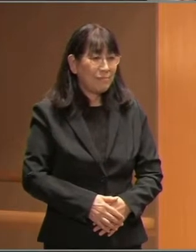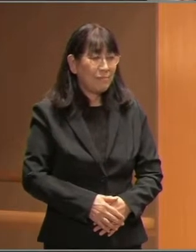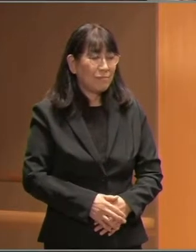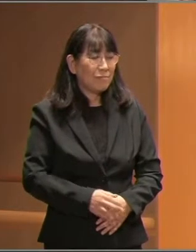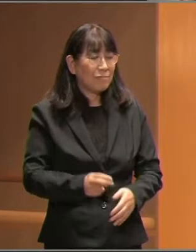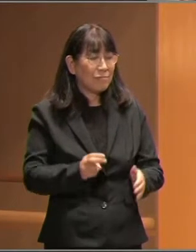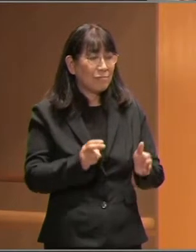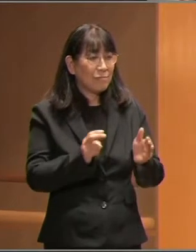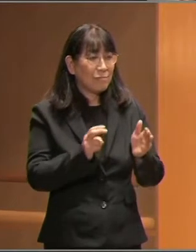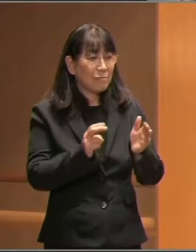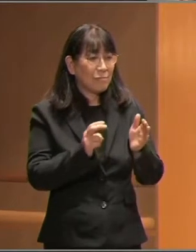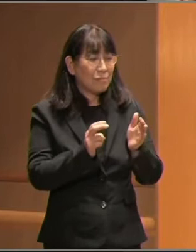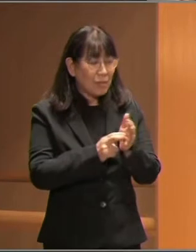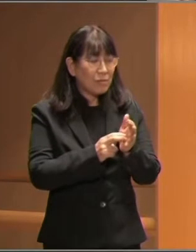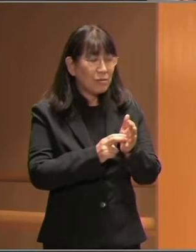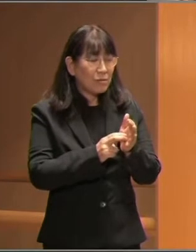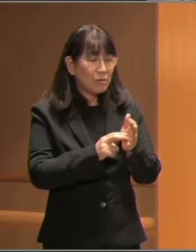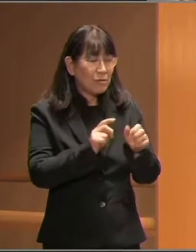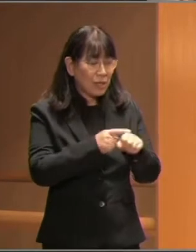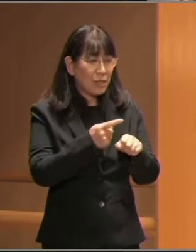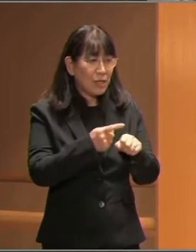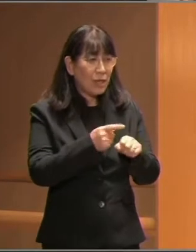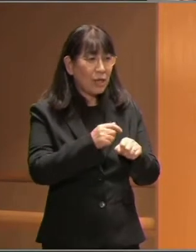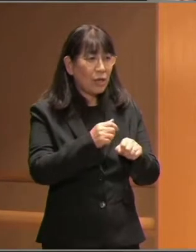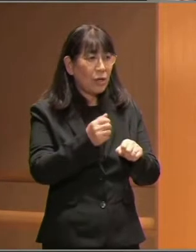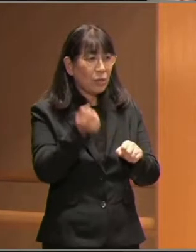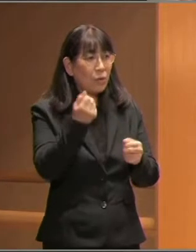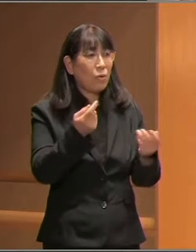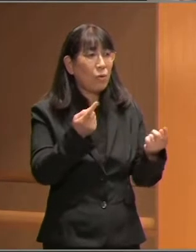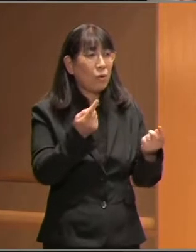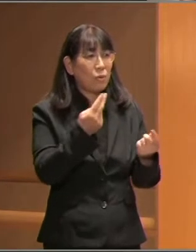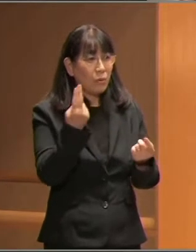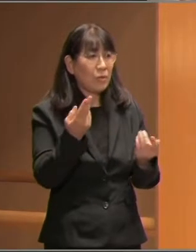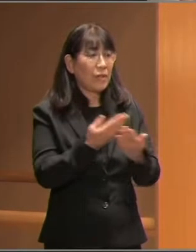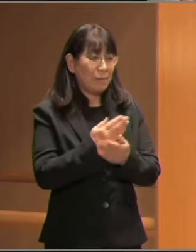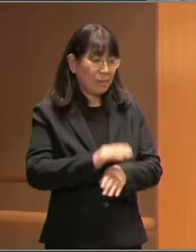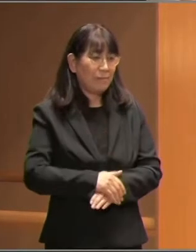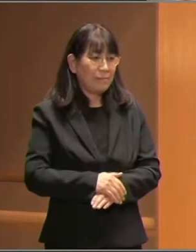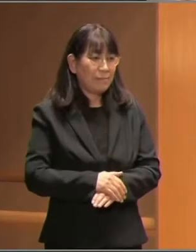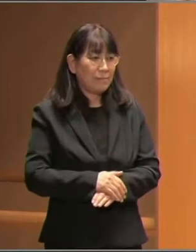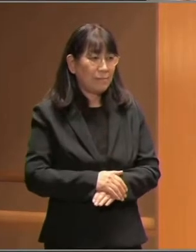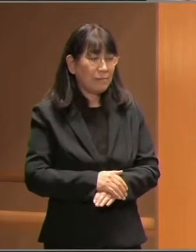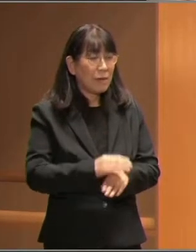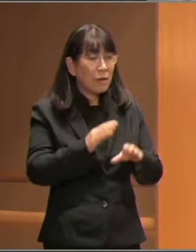Also, it's highly elastic and also very strong.